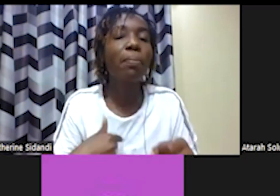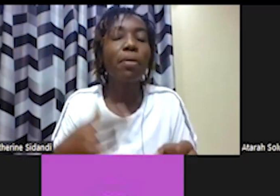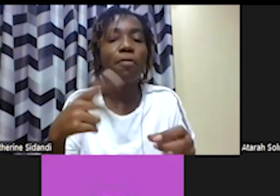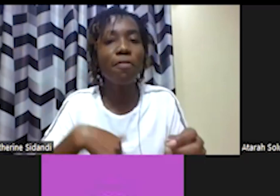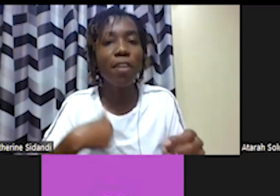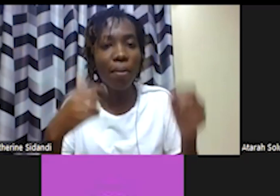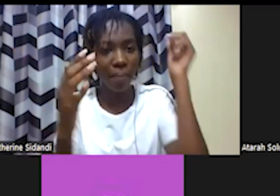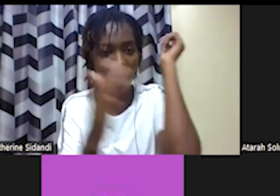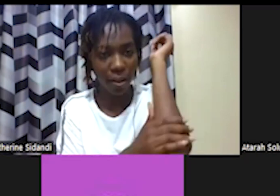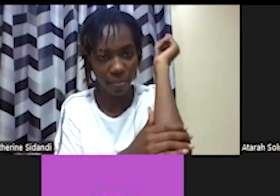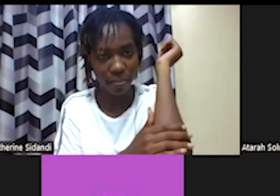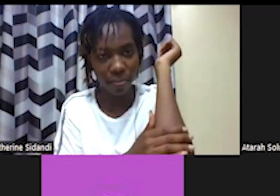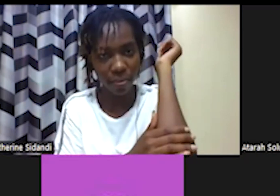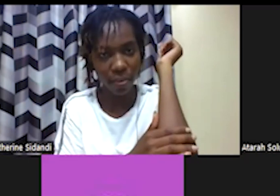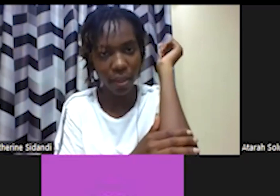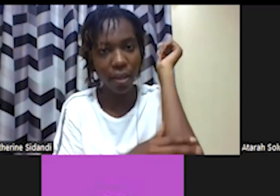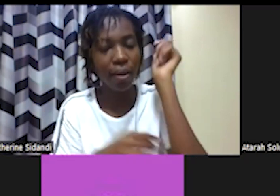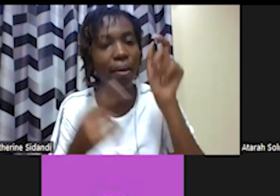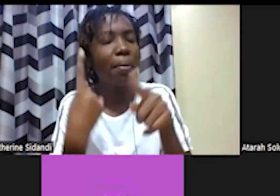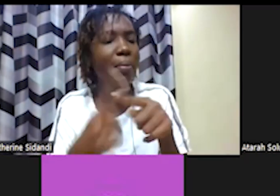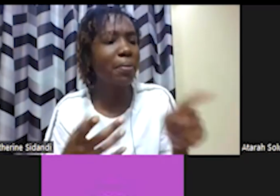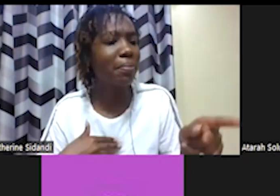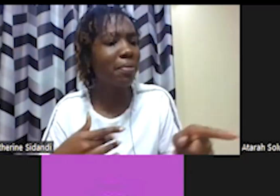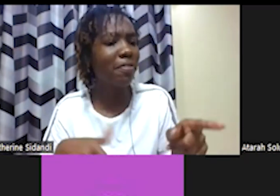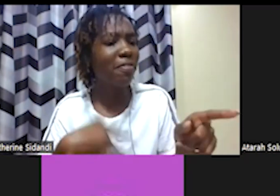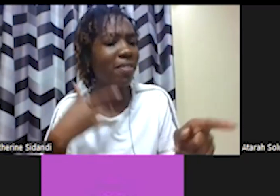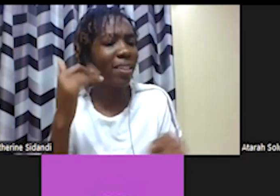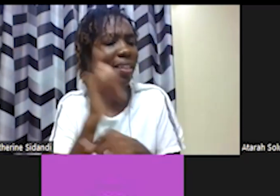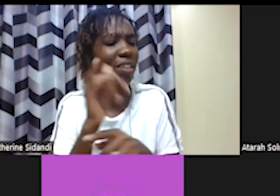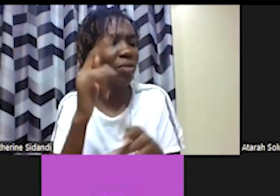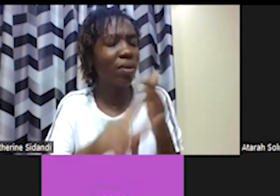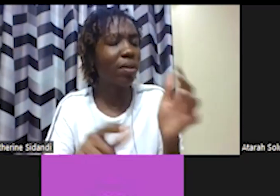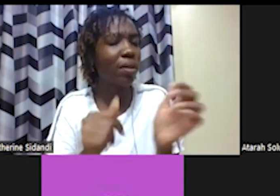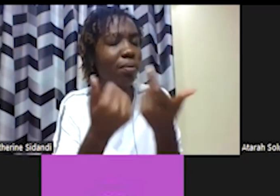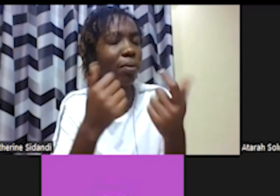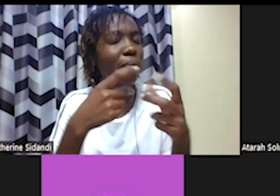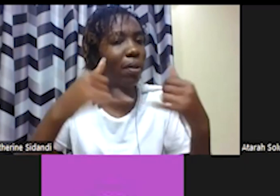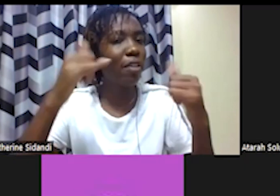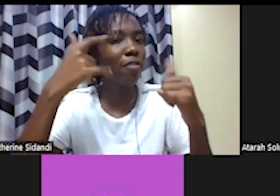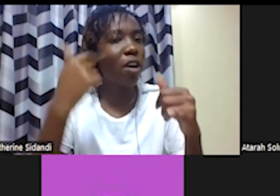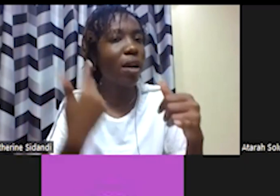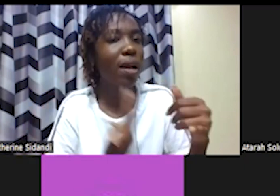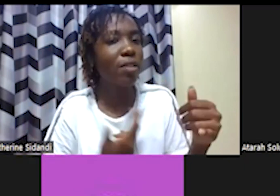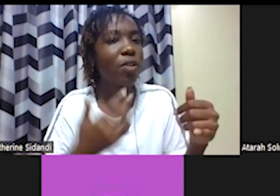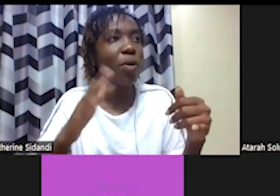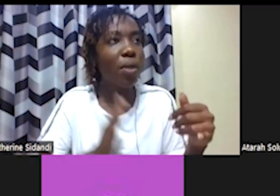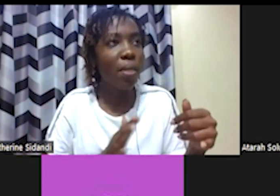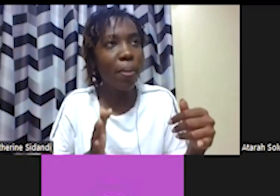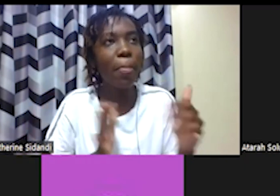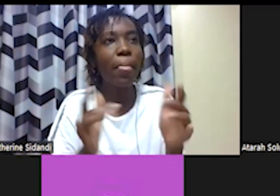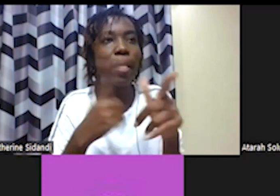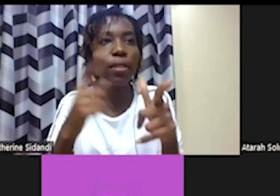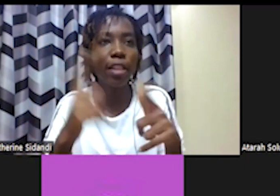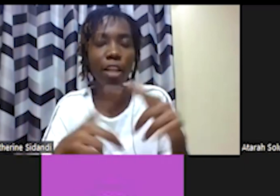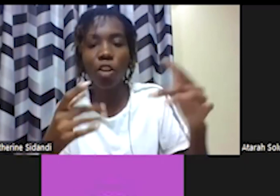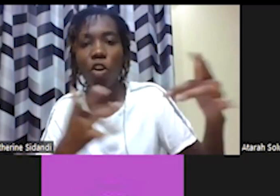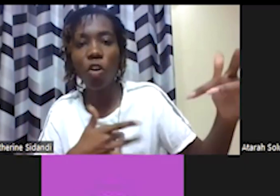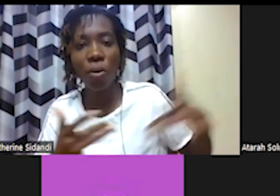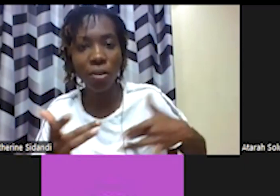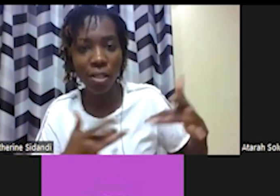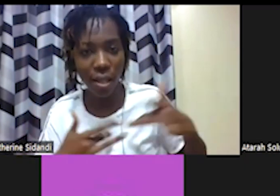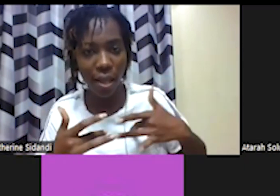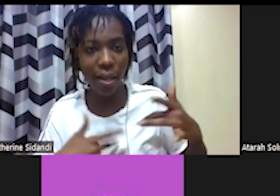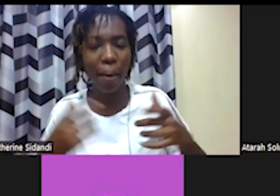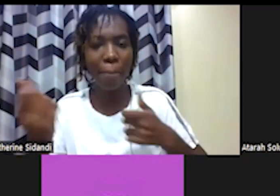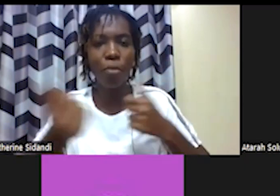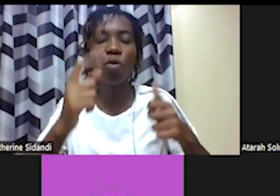So I feel this is what plays out for us women, and then we are considered to